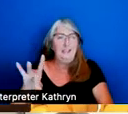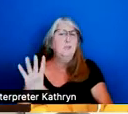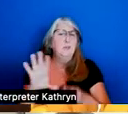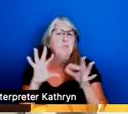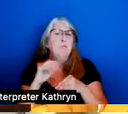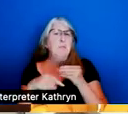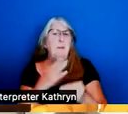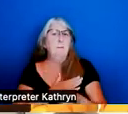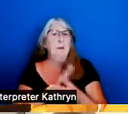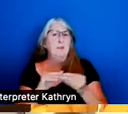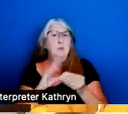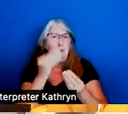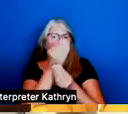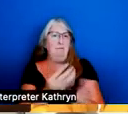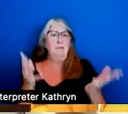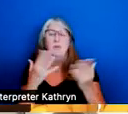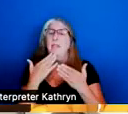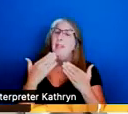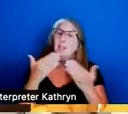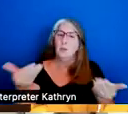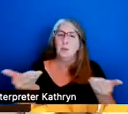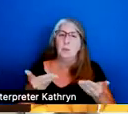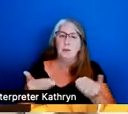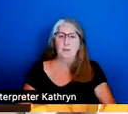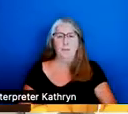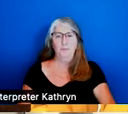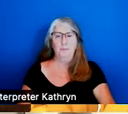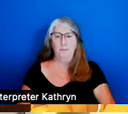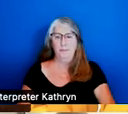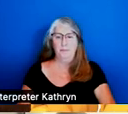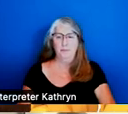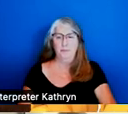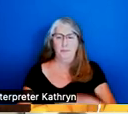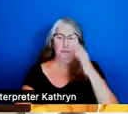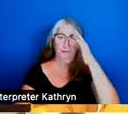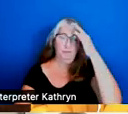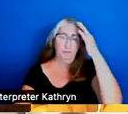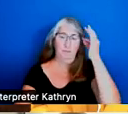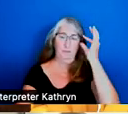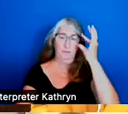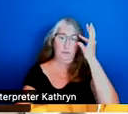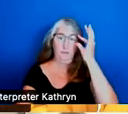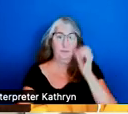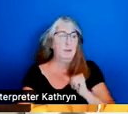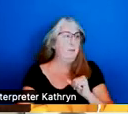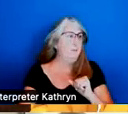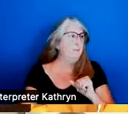my story with you guys today, and thank you and welcome. So I came to America when I was 18 years